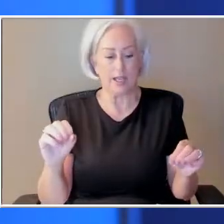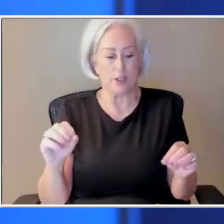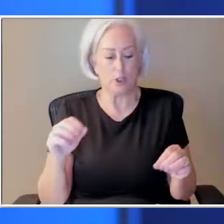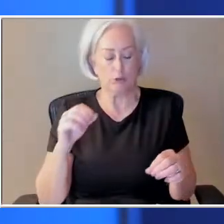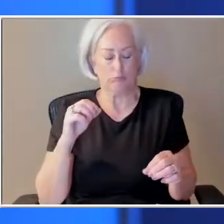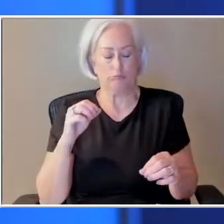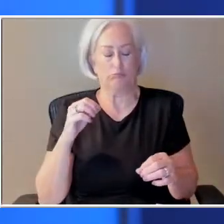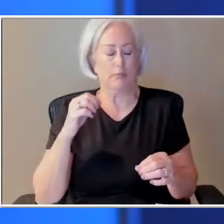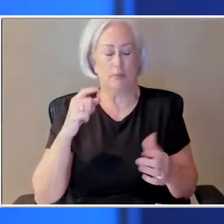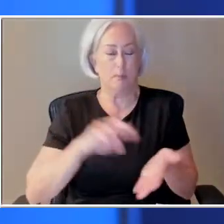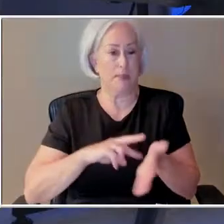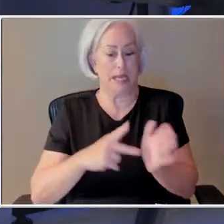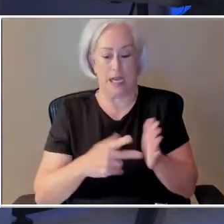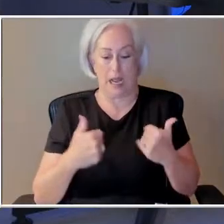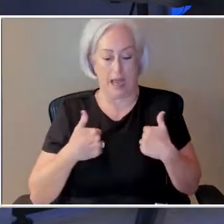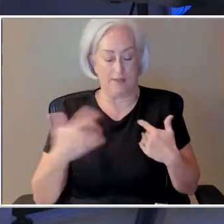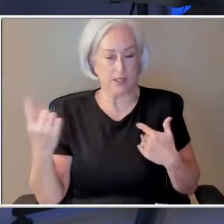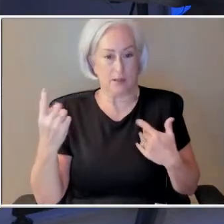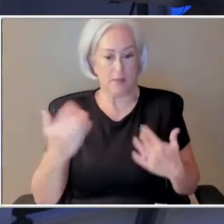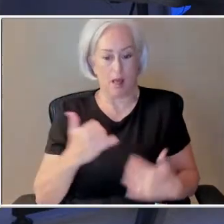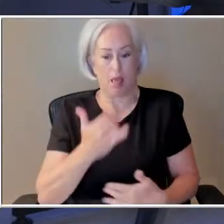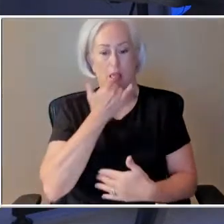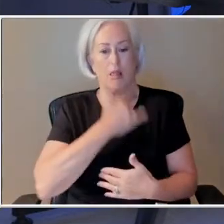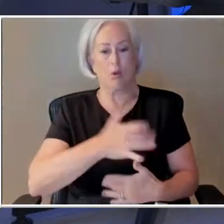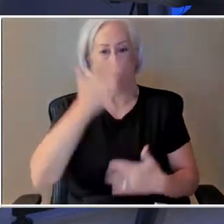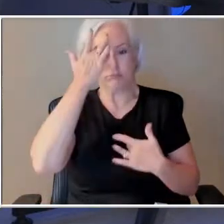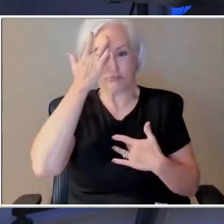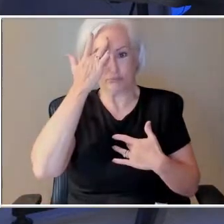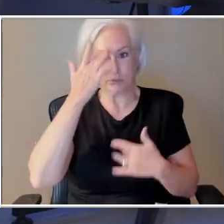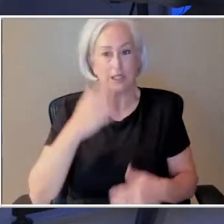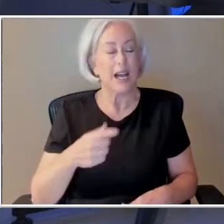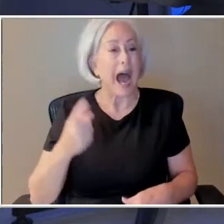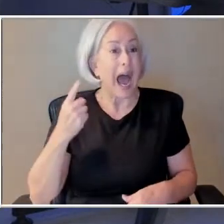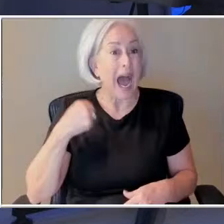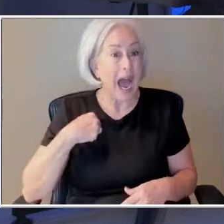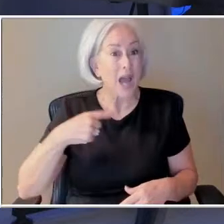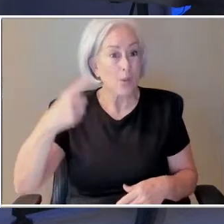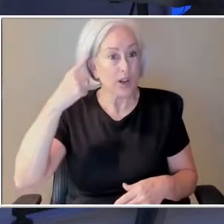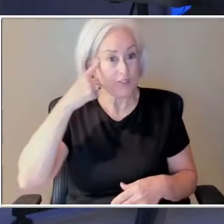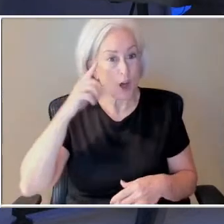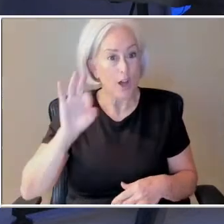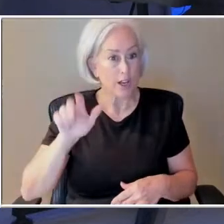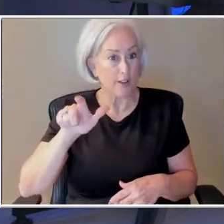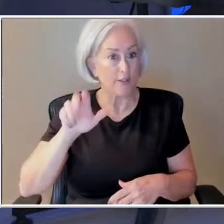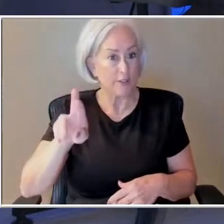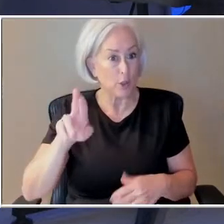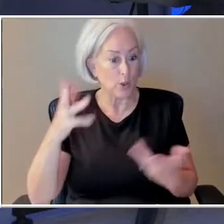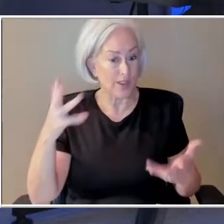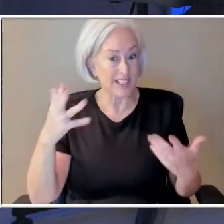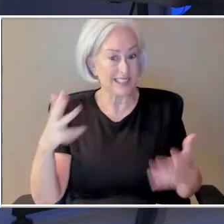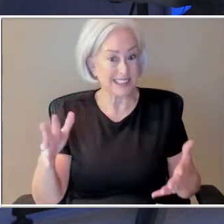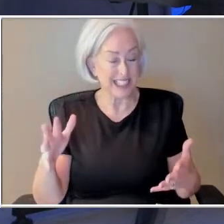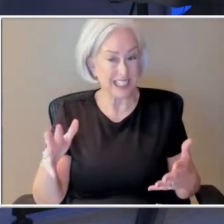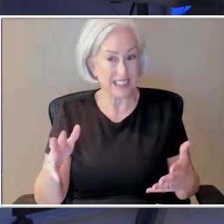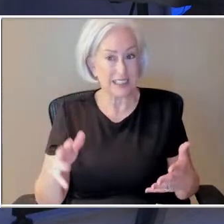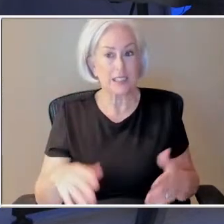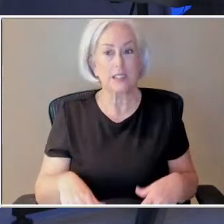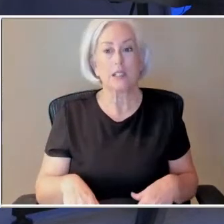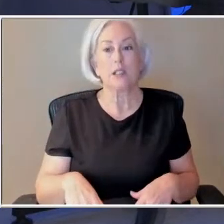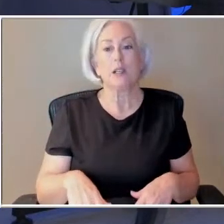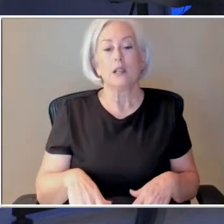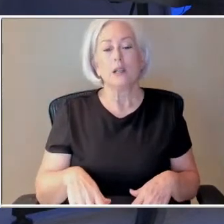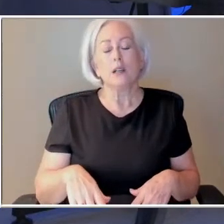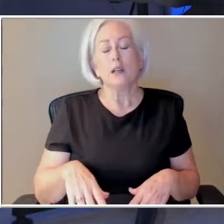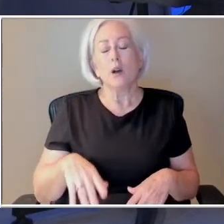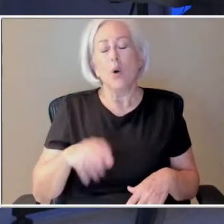body. I would have just thought it was a terrible case of the flu if I was in your shoes, or if I was David seeing his wife like that. Dr. Abdullah,